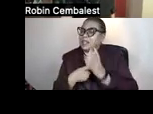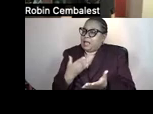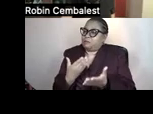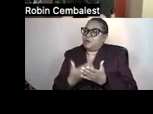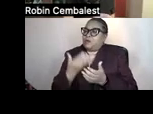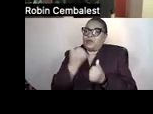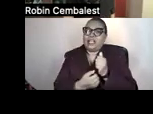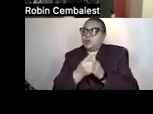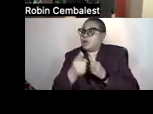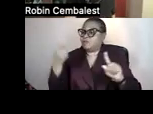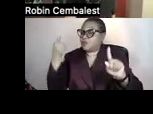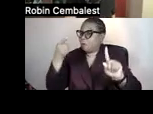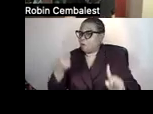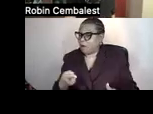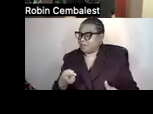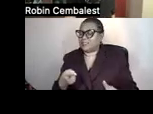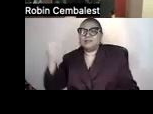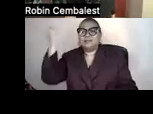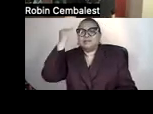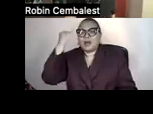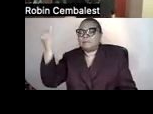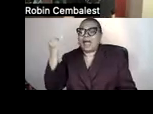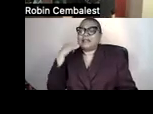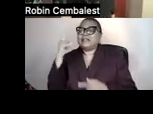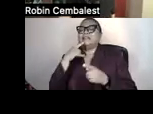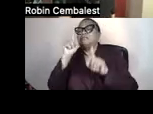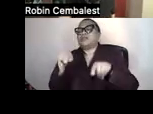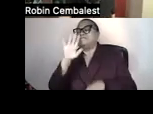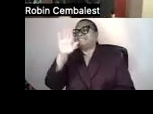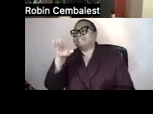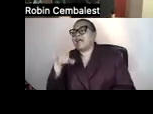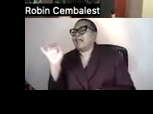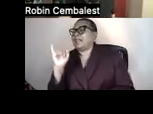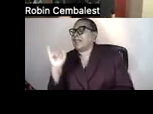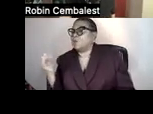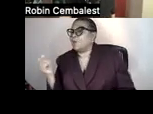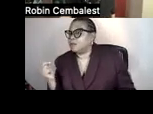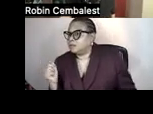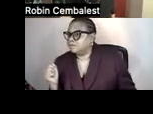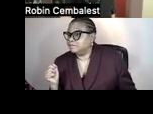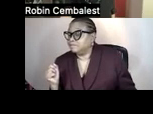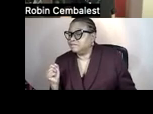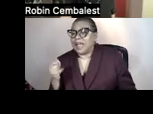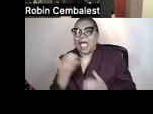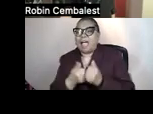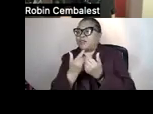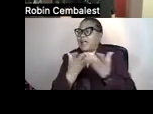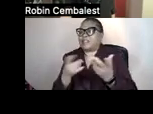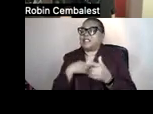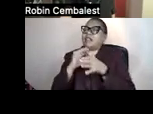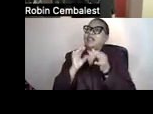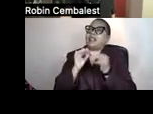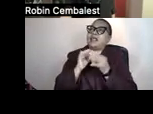each one of your points. So imagine the interviewer saying, like what? After everything you